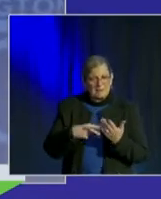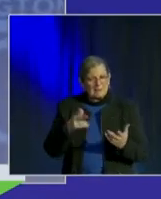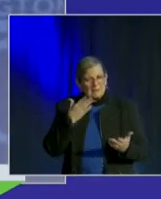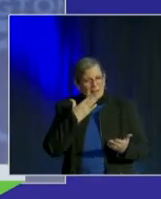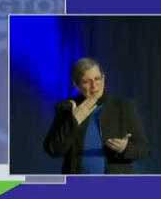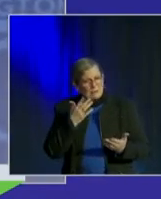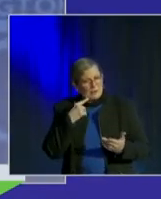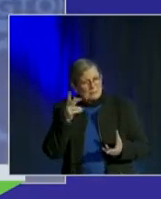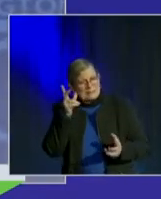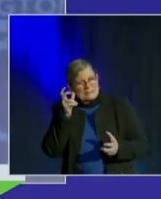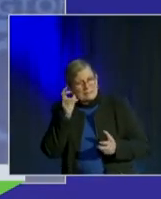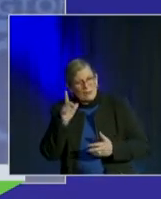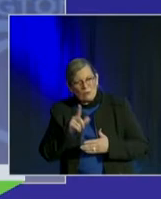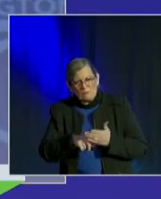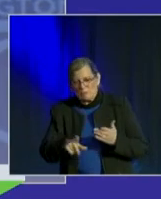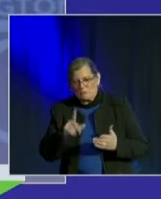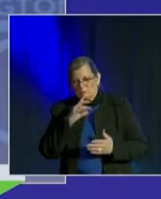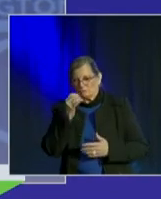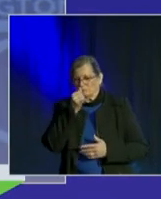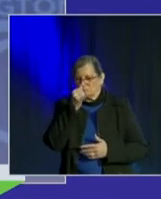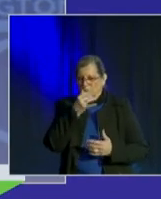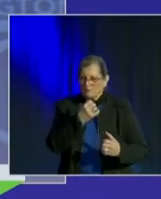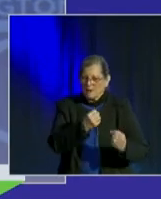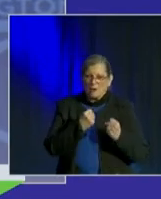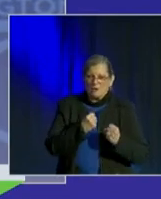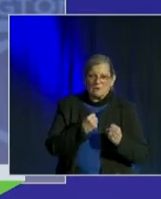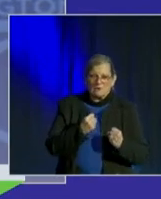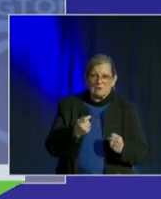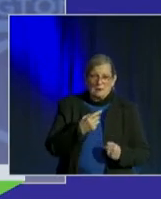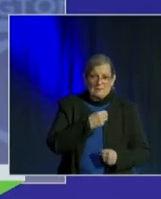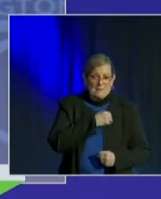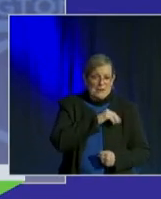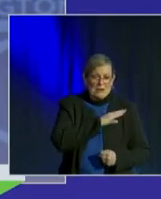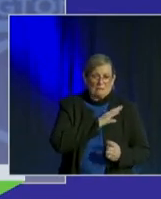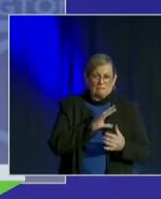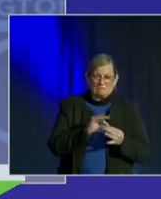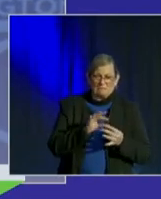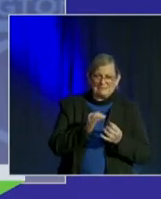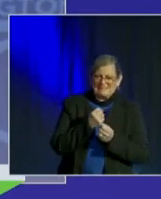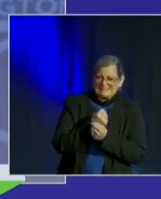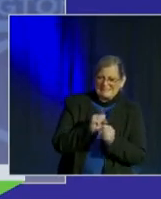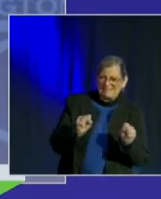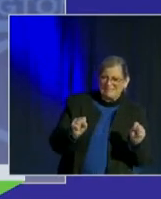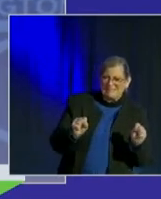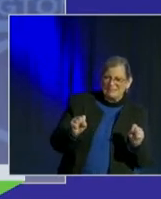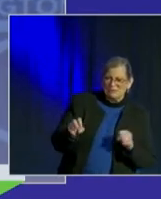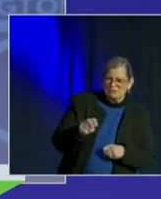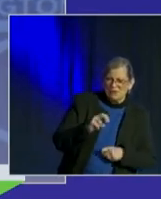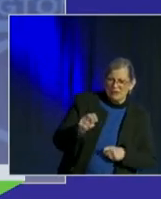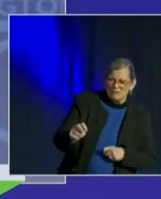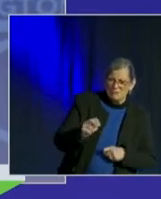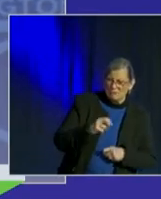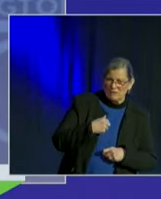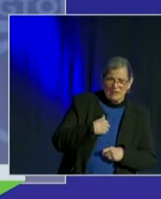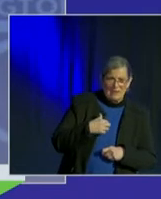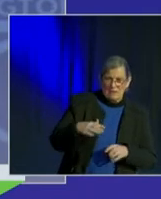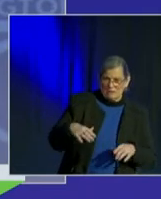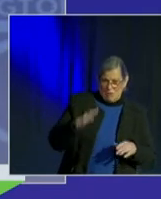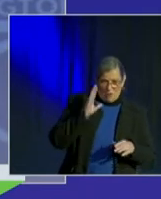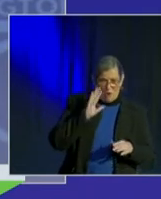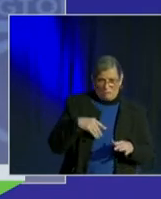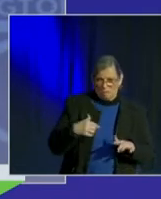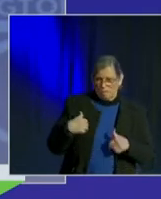all of the research that you do. The mayor has asked us to take safe passage extremely seriously, and we've done quite a lot, as you'll be aware, over the past